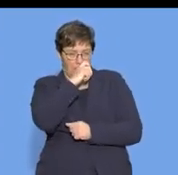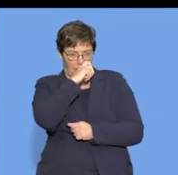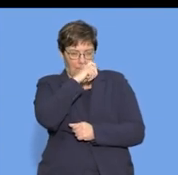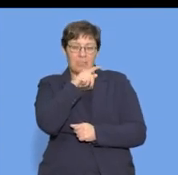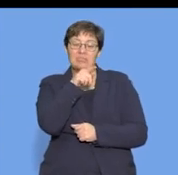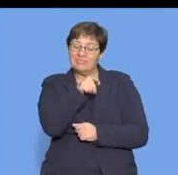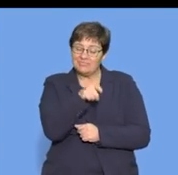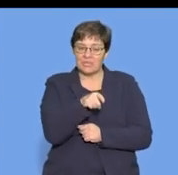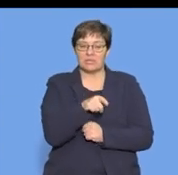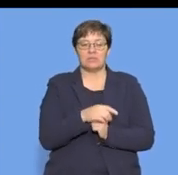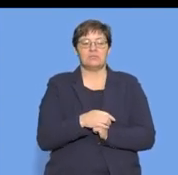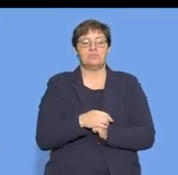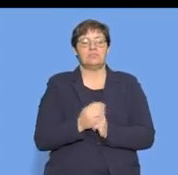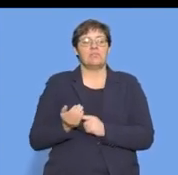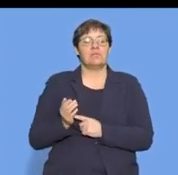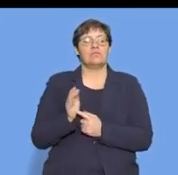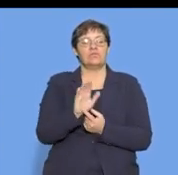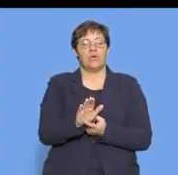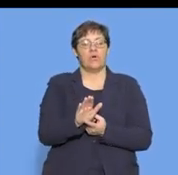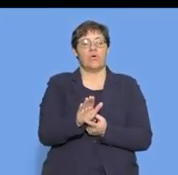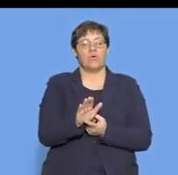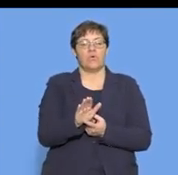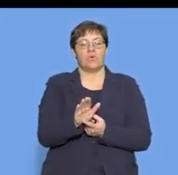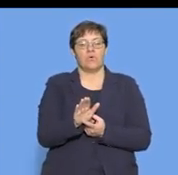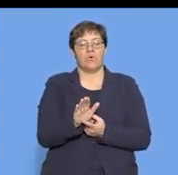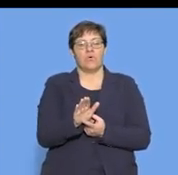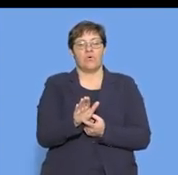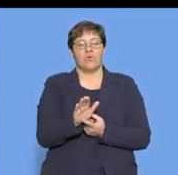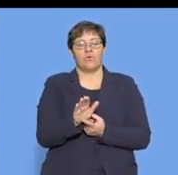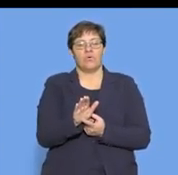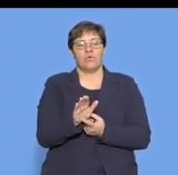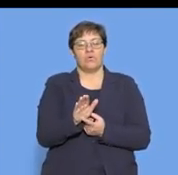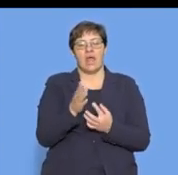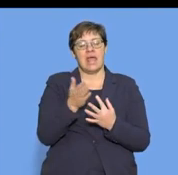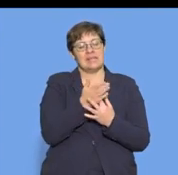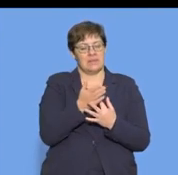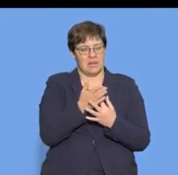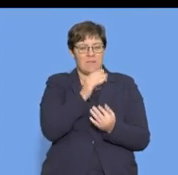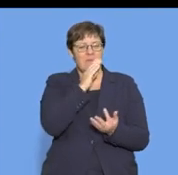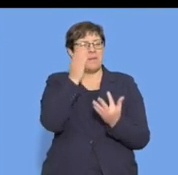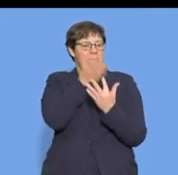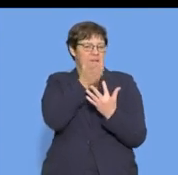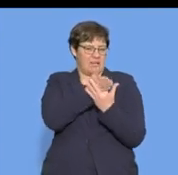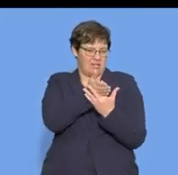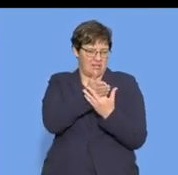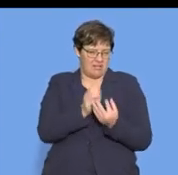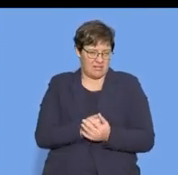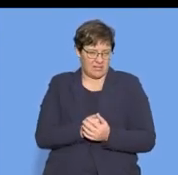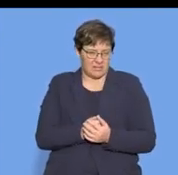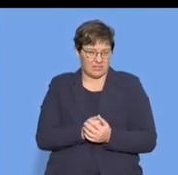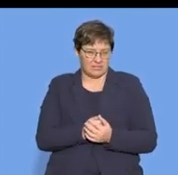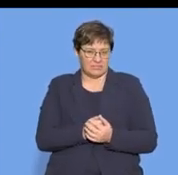see transitional species basically shows intermediate. So in other words, it's kind of the middle